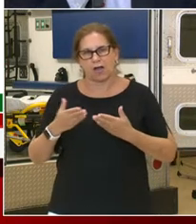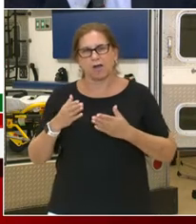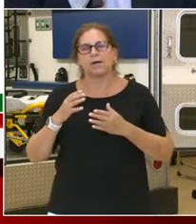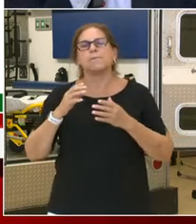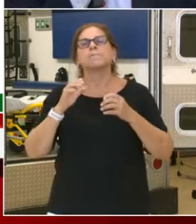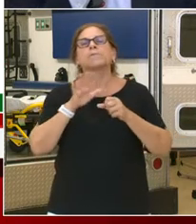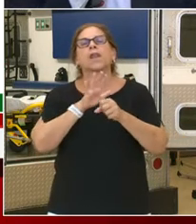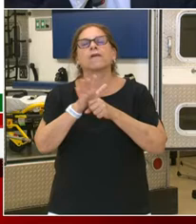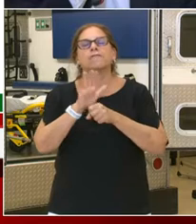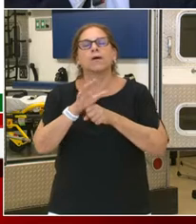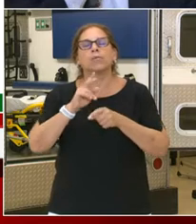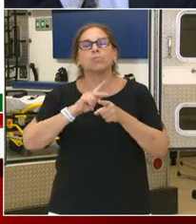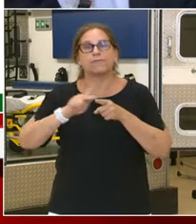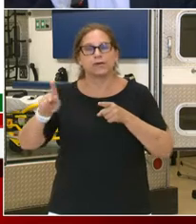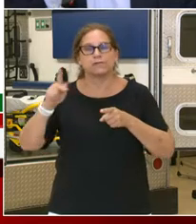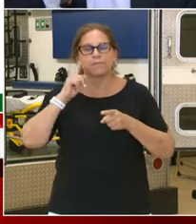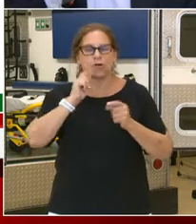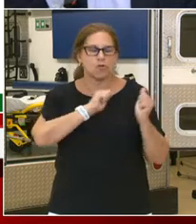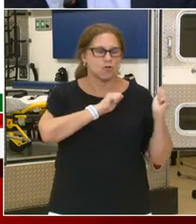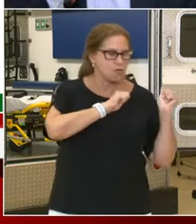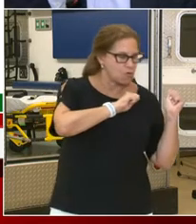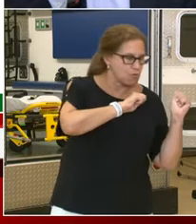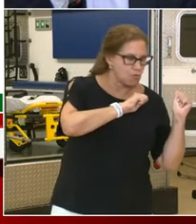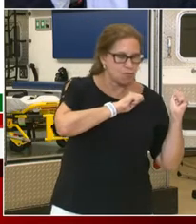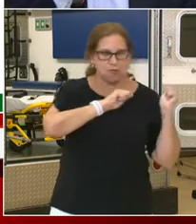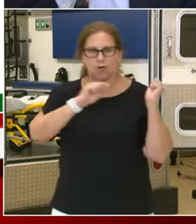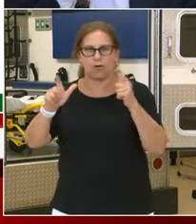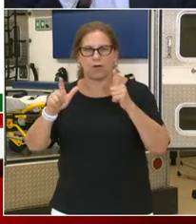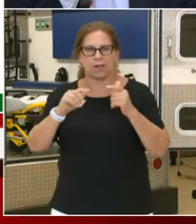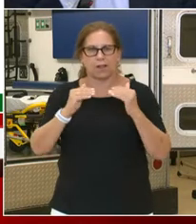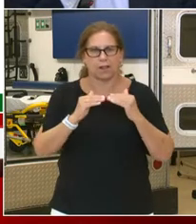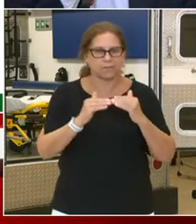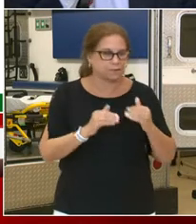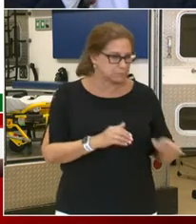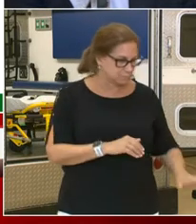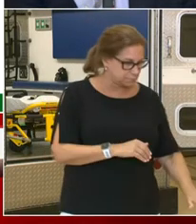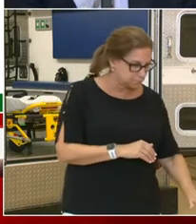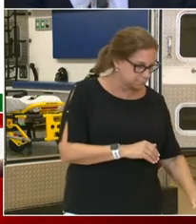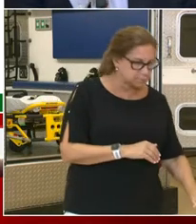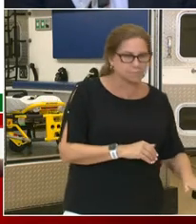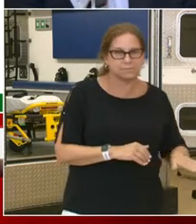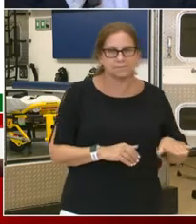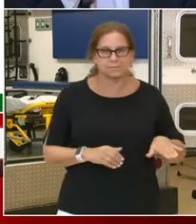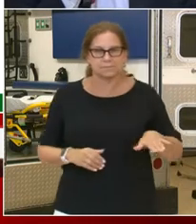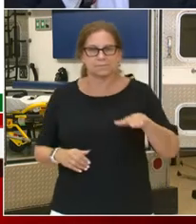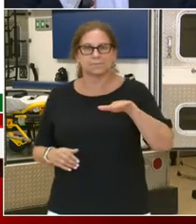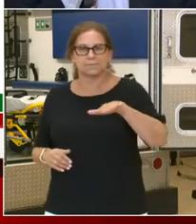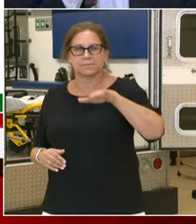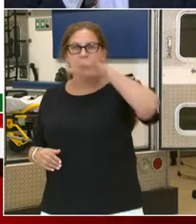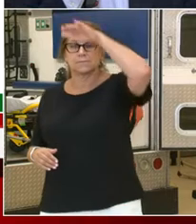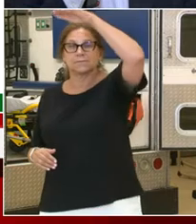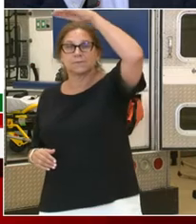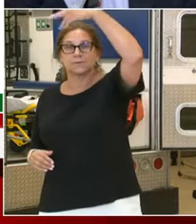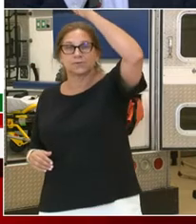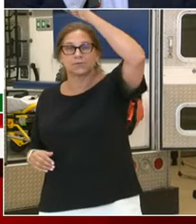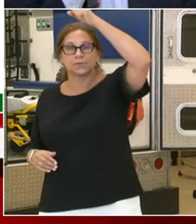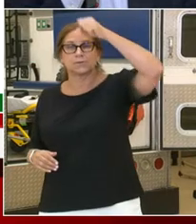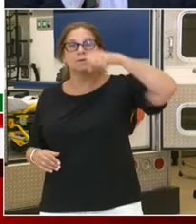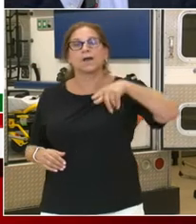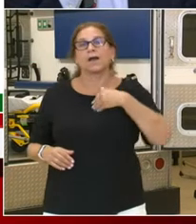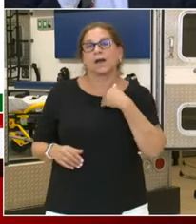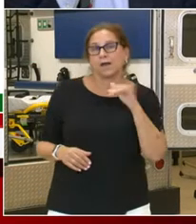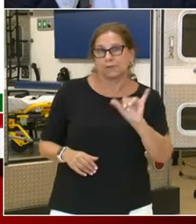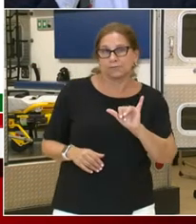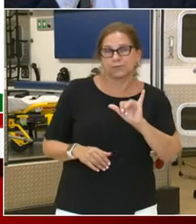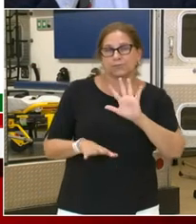they can have access to, hotlines that they can call, and we are expanding access to that to all of our teachers and all of our public schools. So if